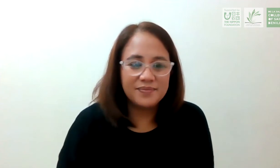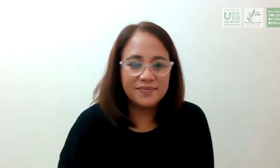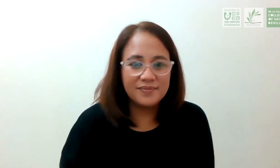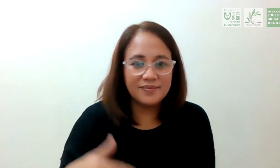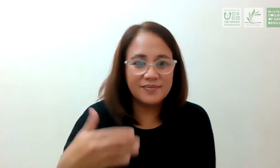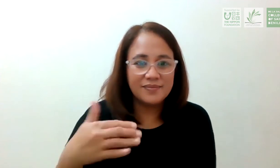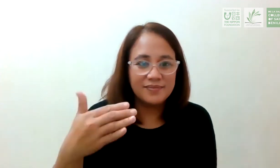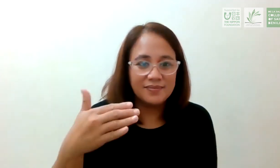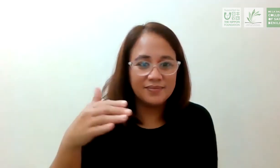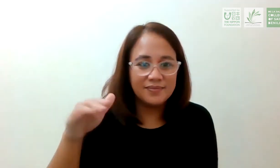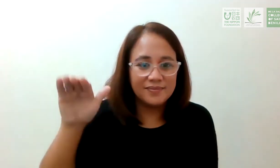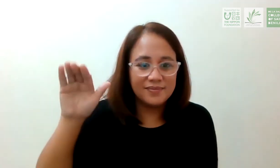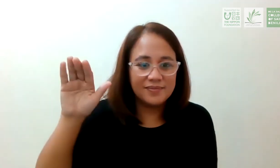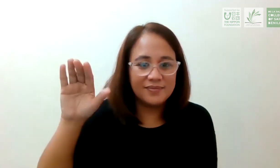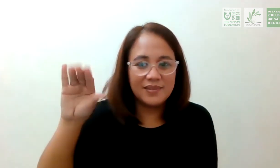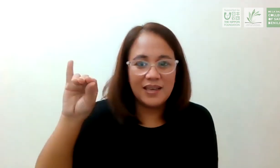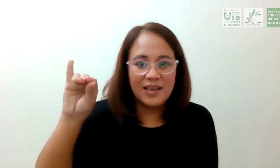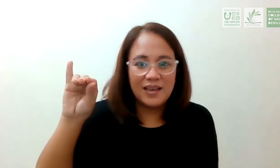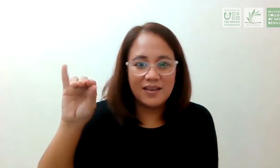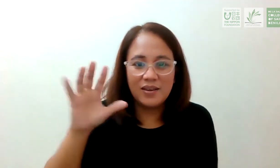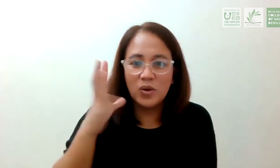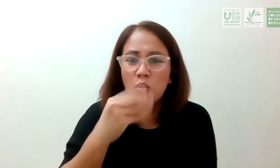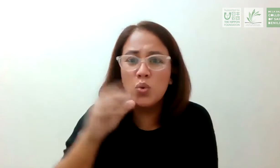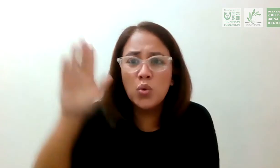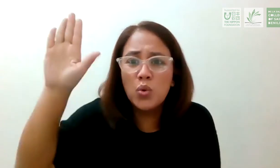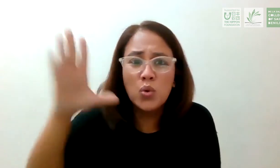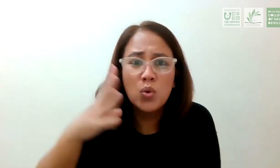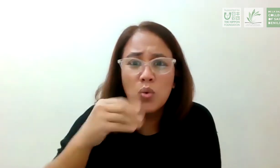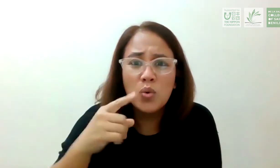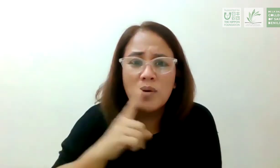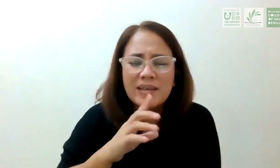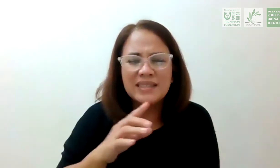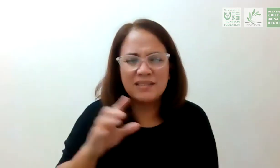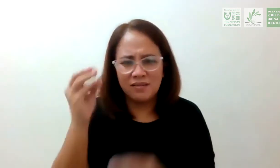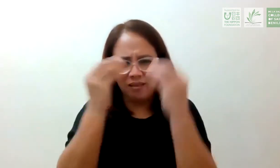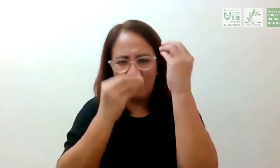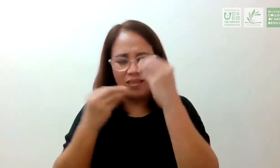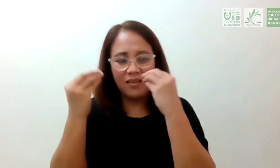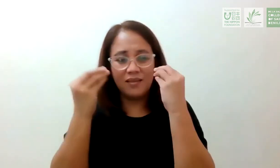So wait, who's talking? Who's talking? Wait. Who?